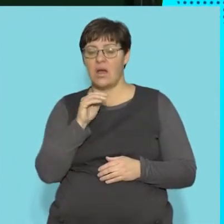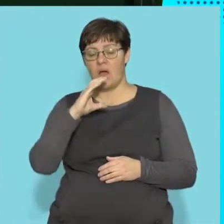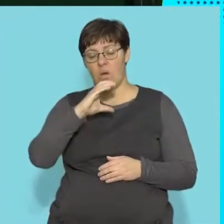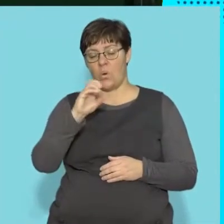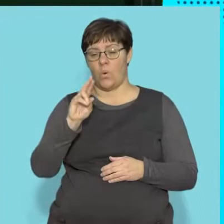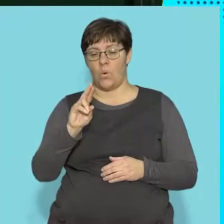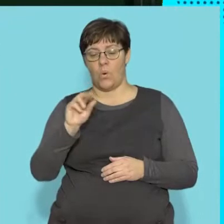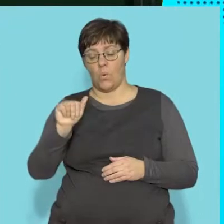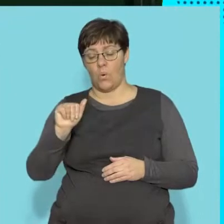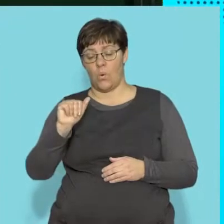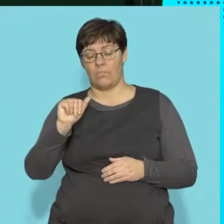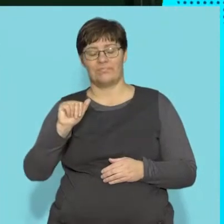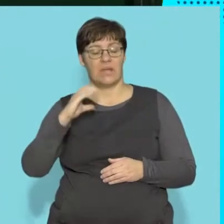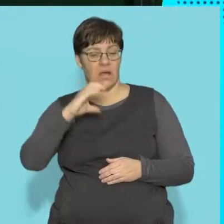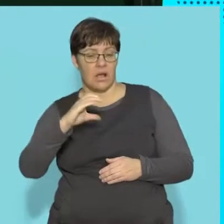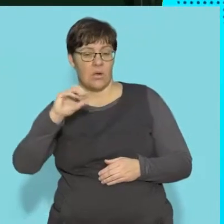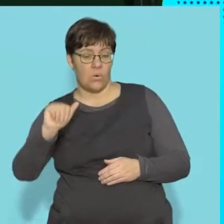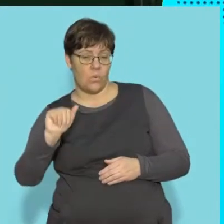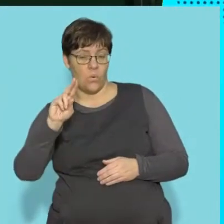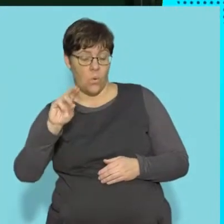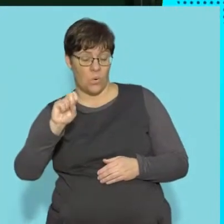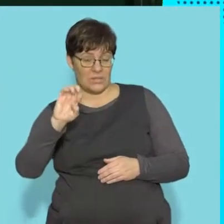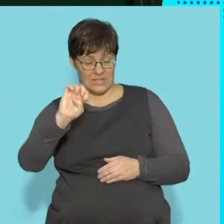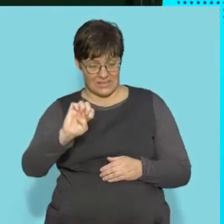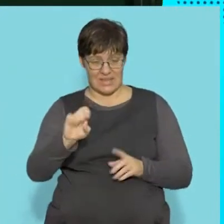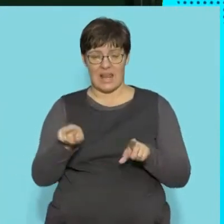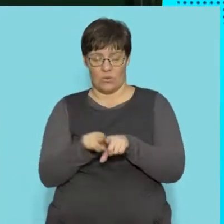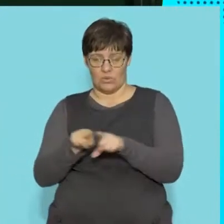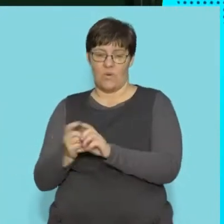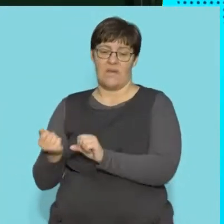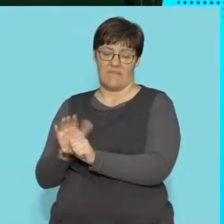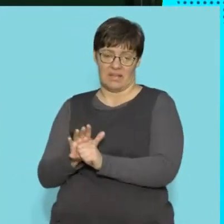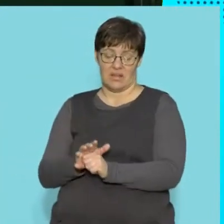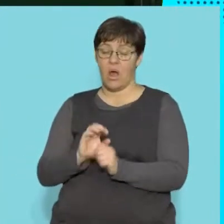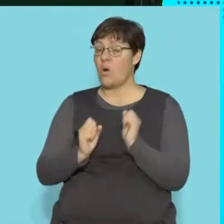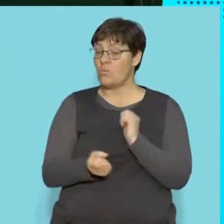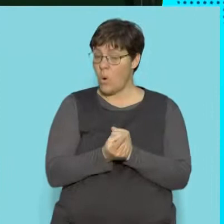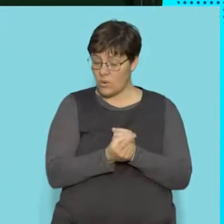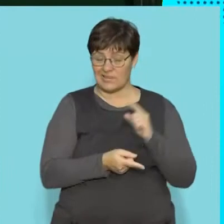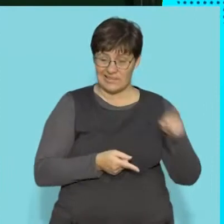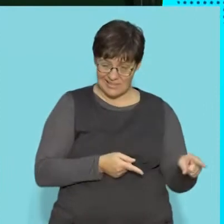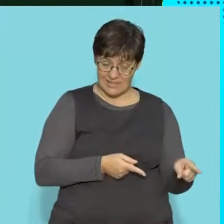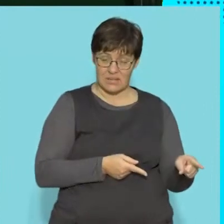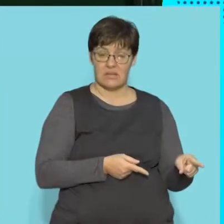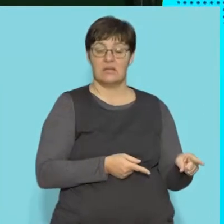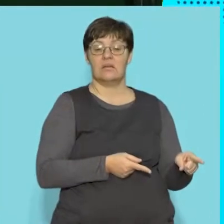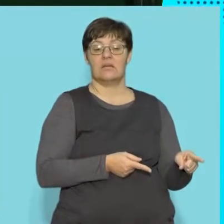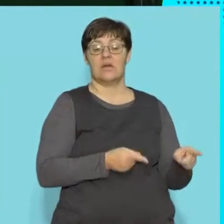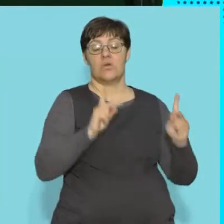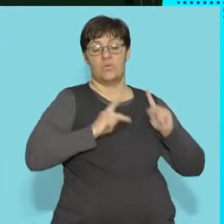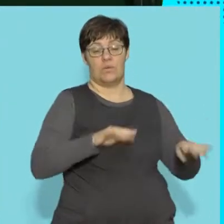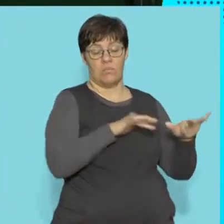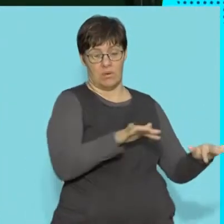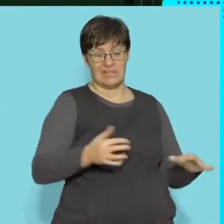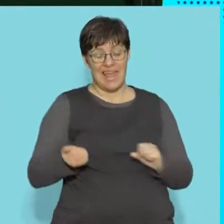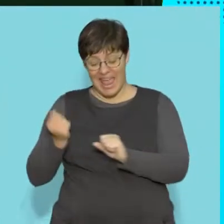and effect. The cause is the increased human population, and the effect is going to